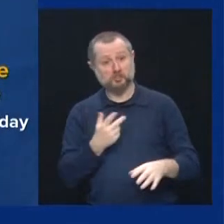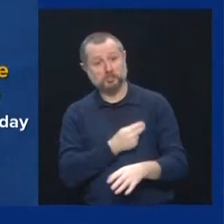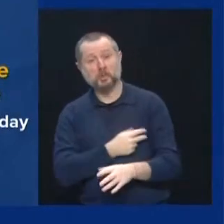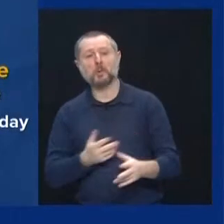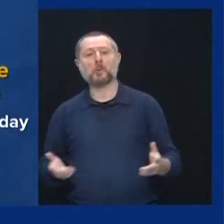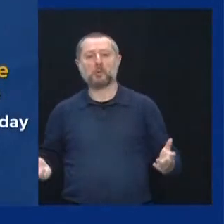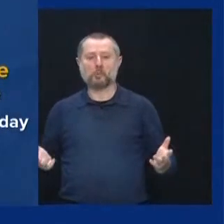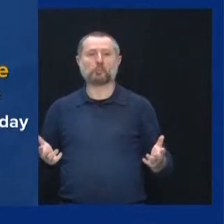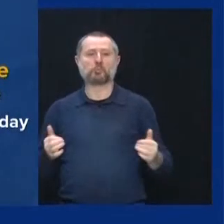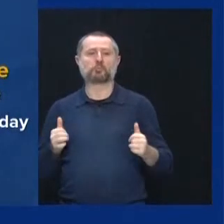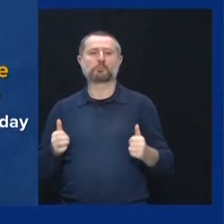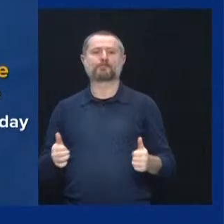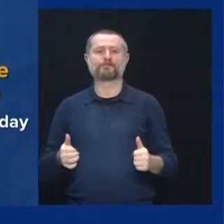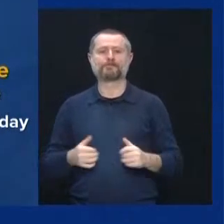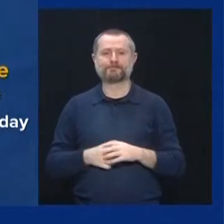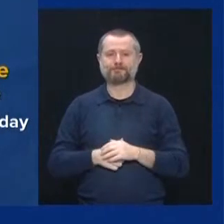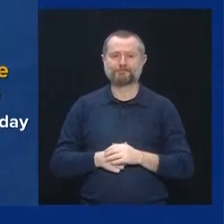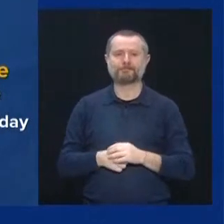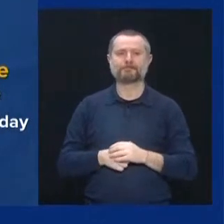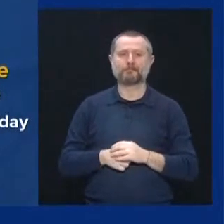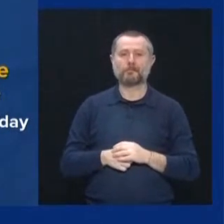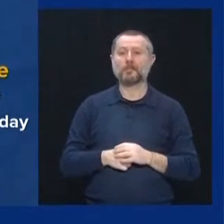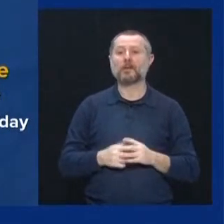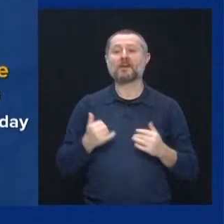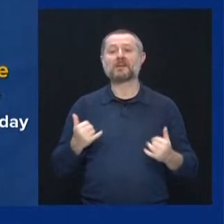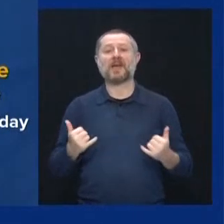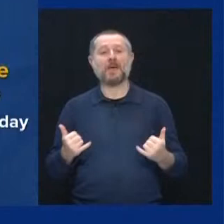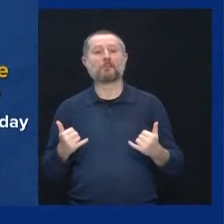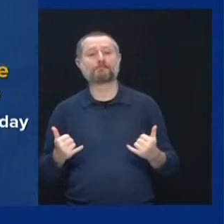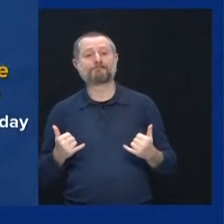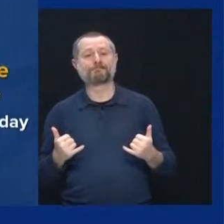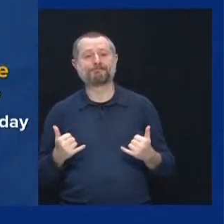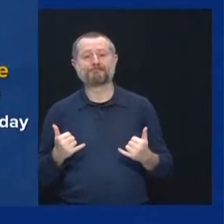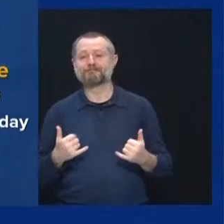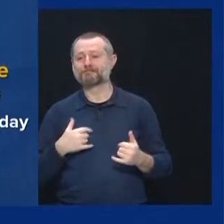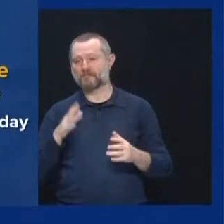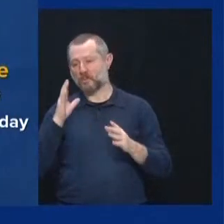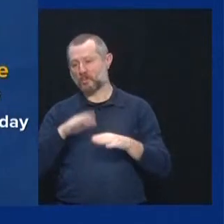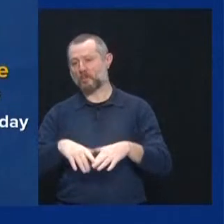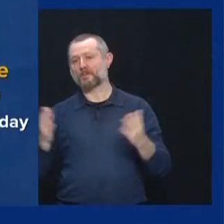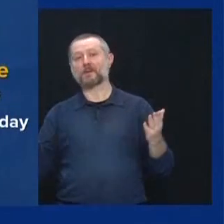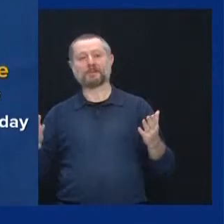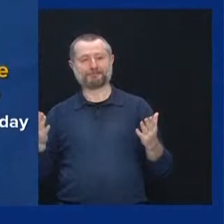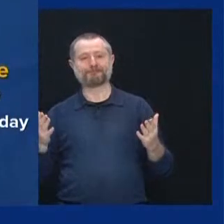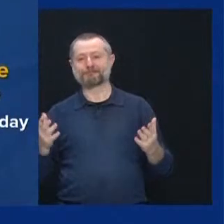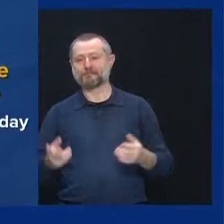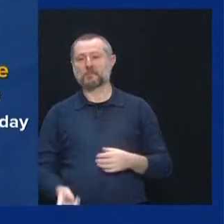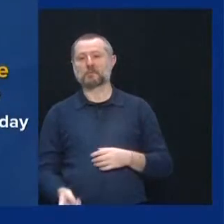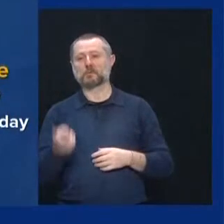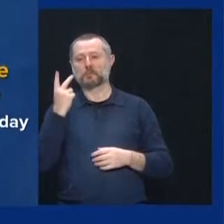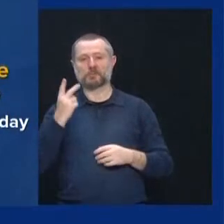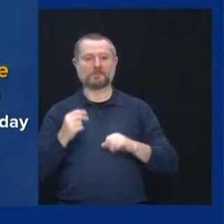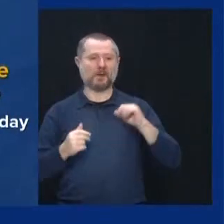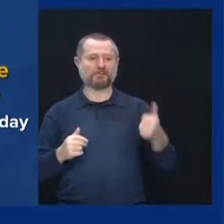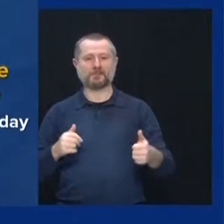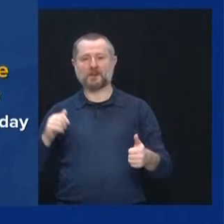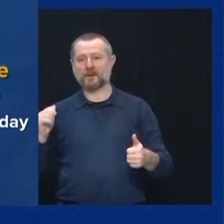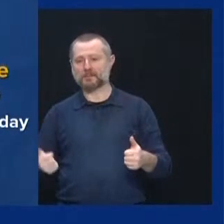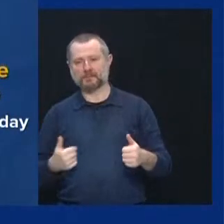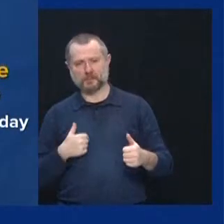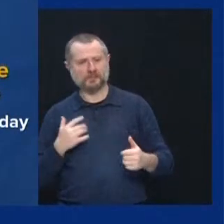dose. We're now going to do two sites that I'm excited